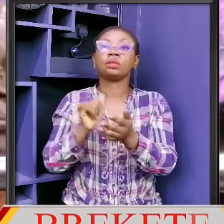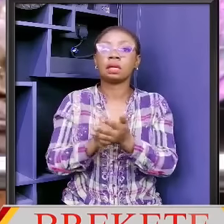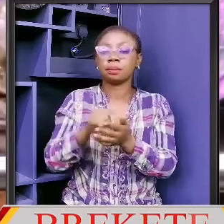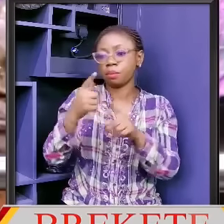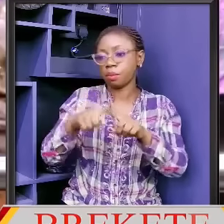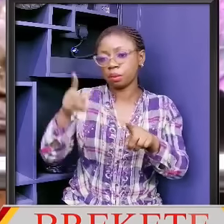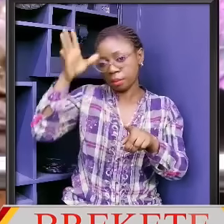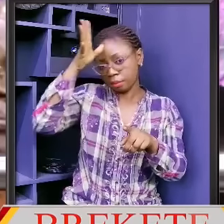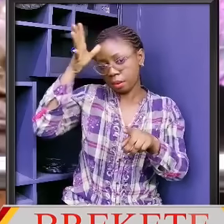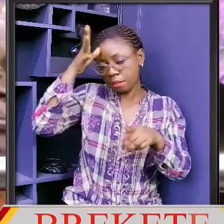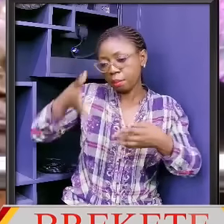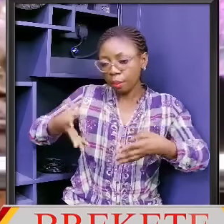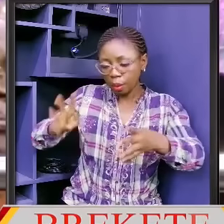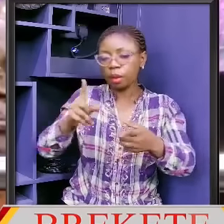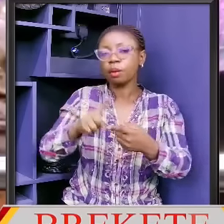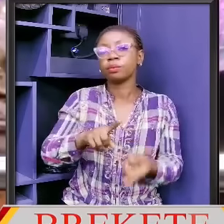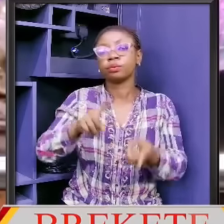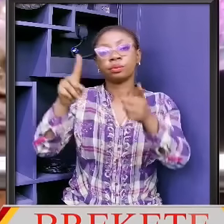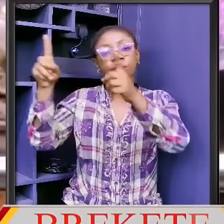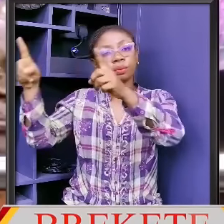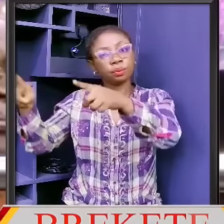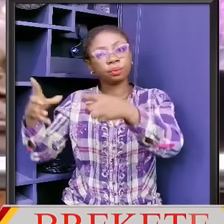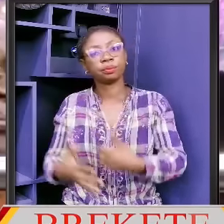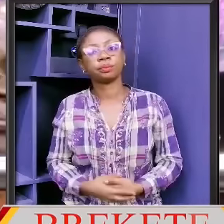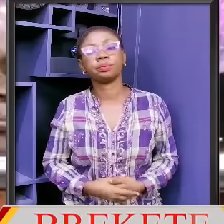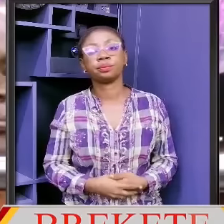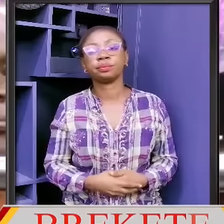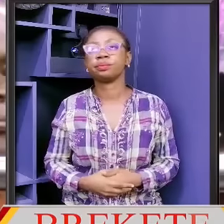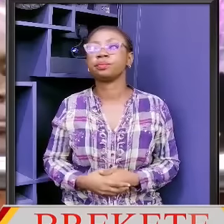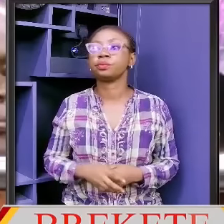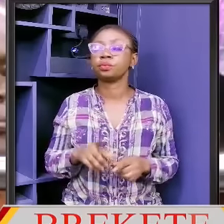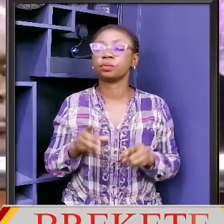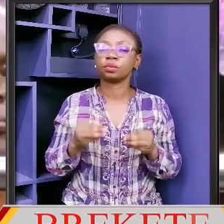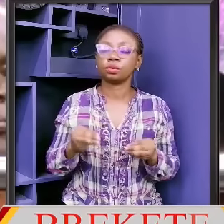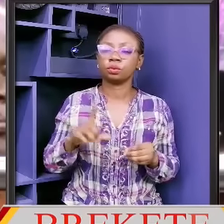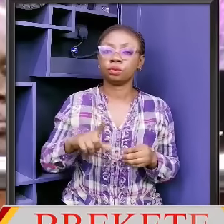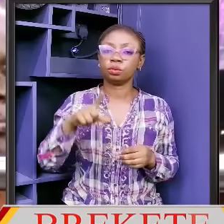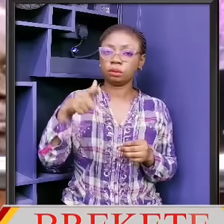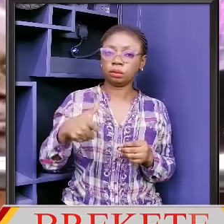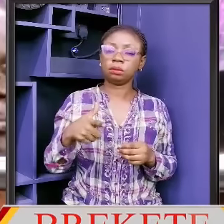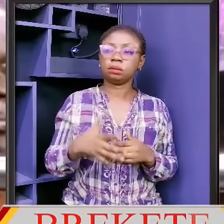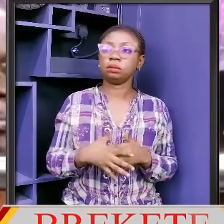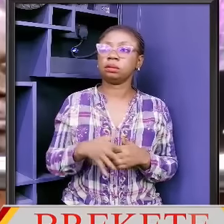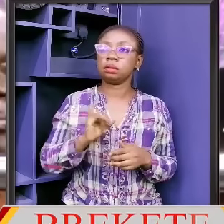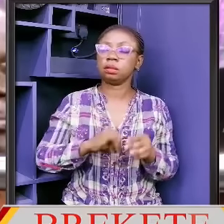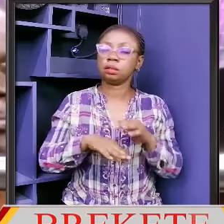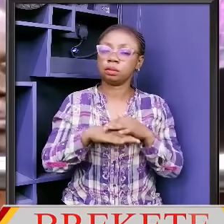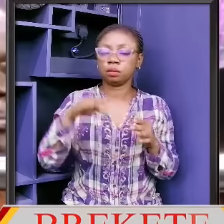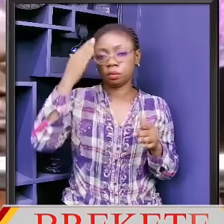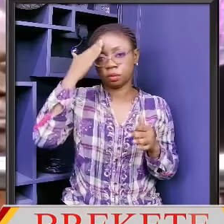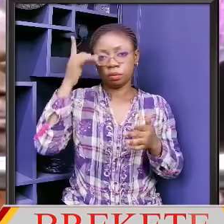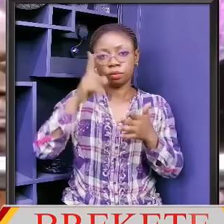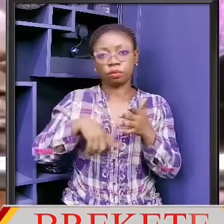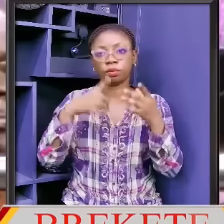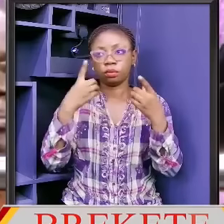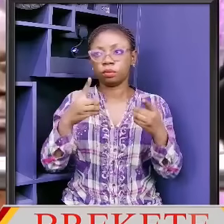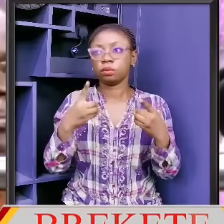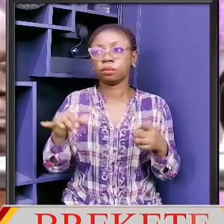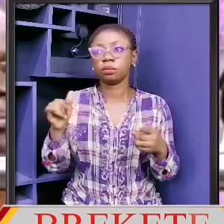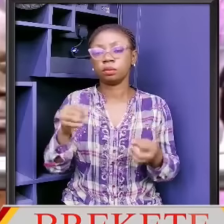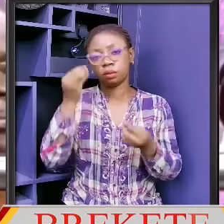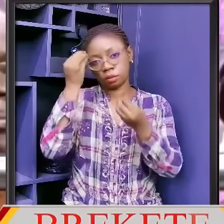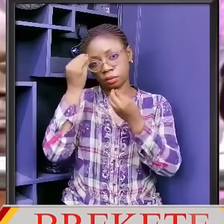go. The papa should go. To later on now, I don't know what happened. They